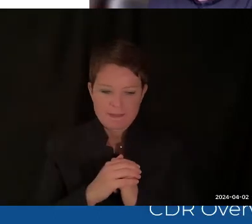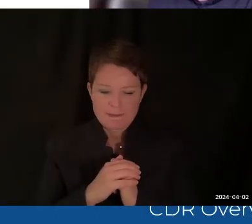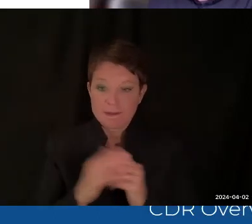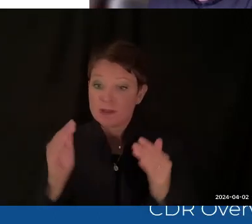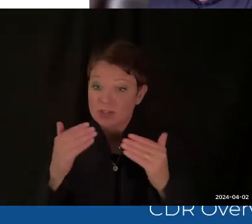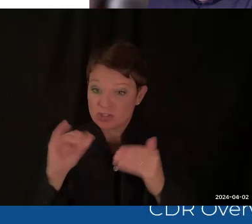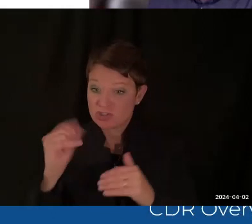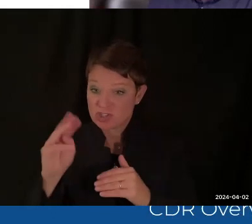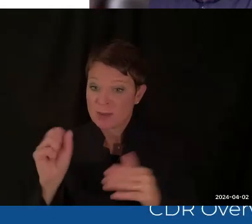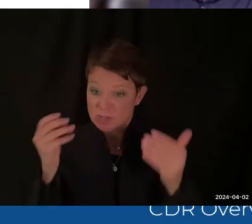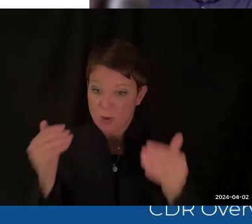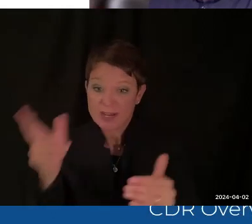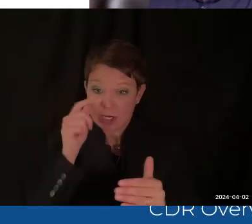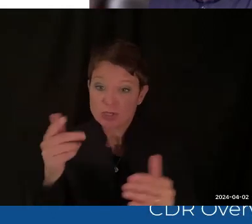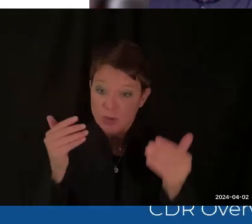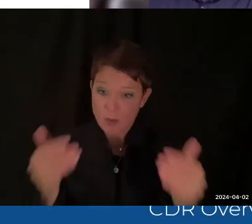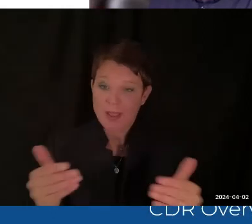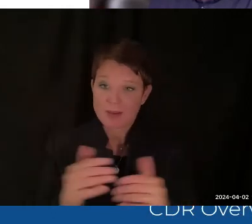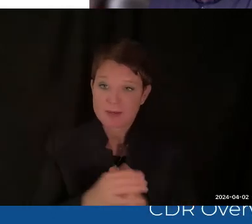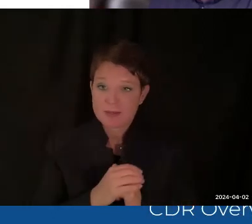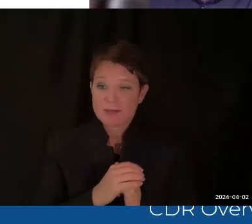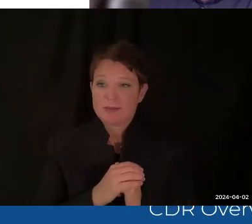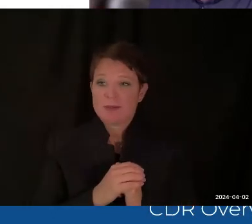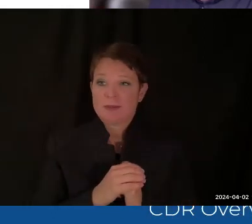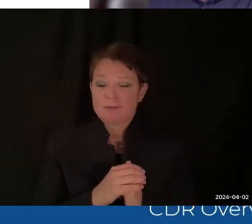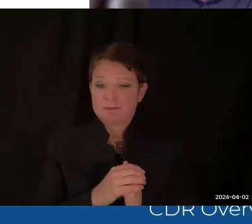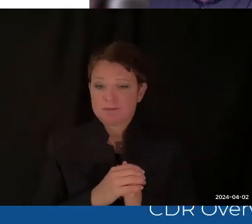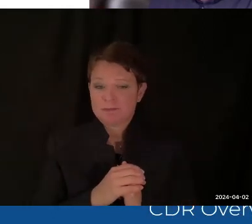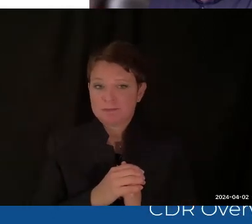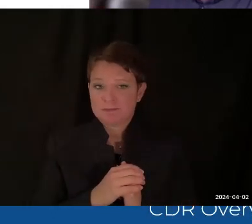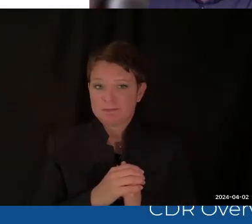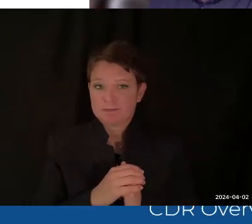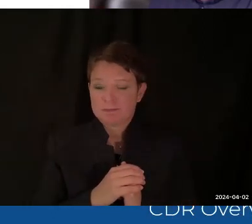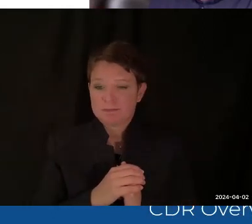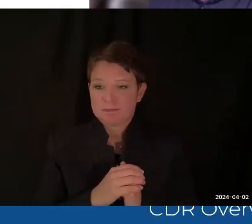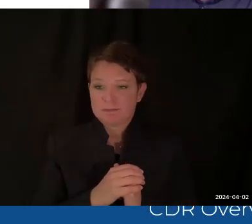James, you're unmuted and we can hear you at this time.